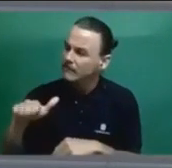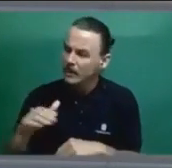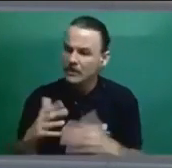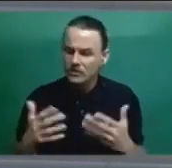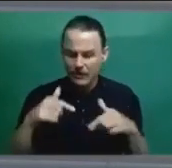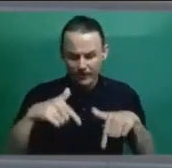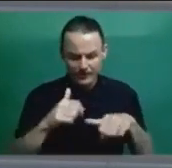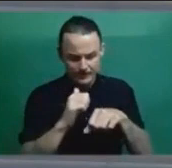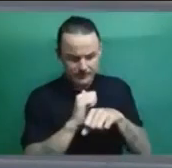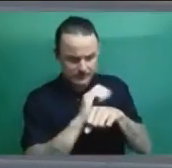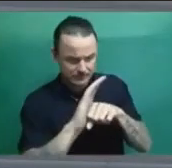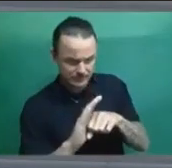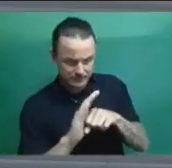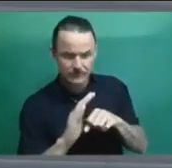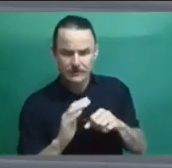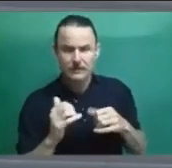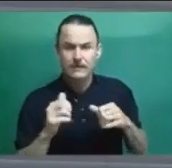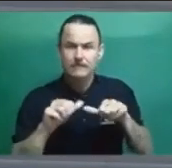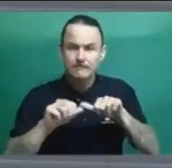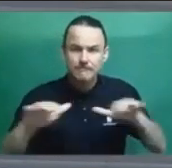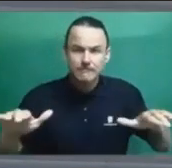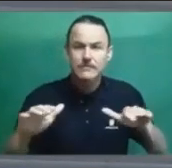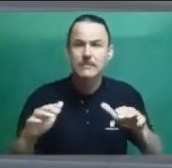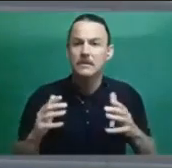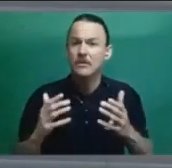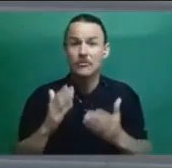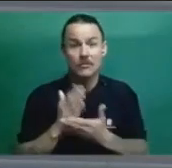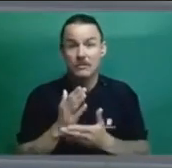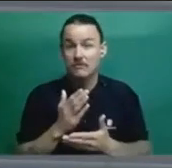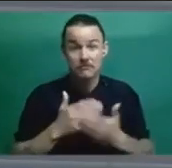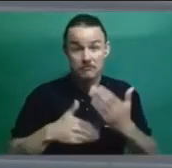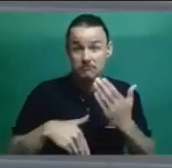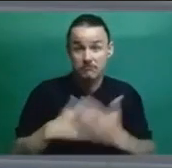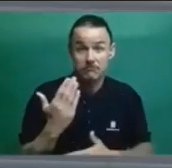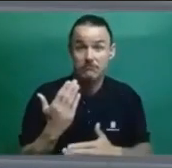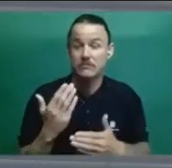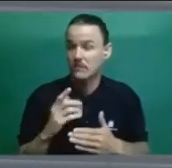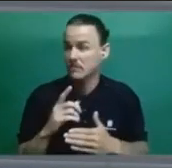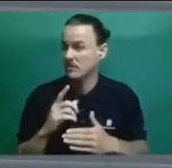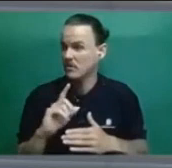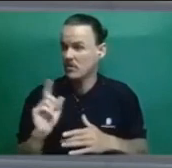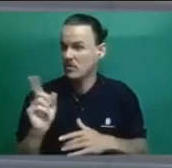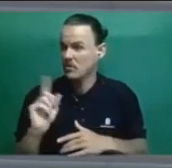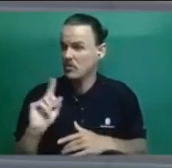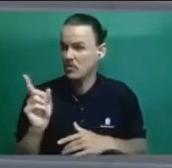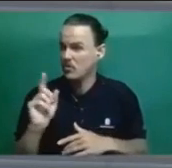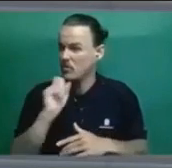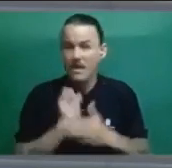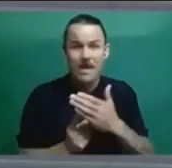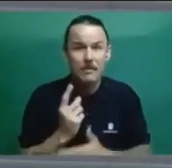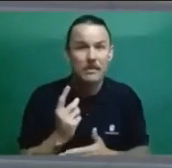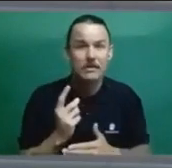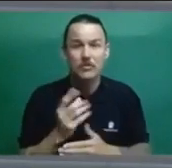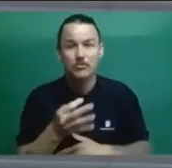required to deal with it, and unprecedented, as I would call, suppression of individual and